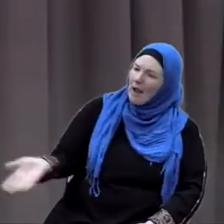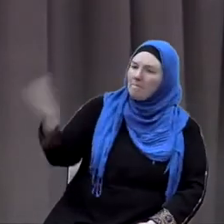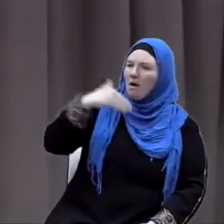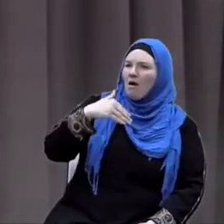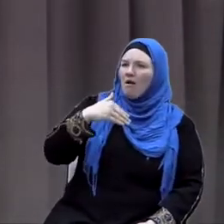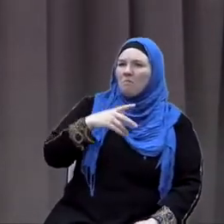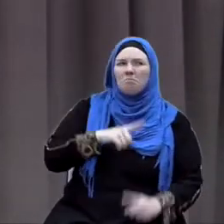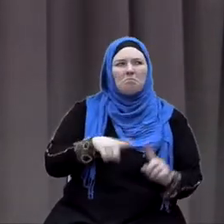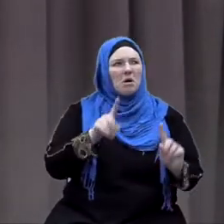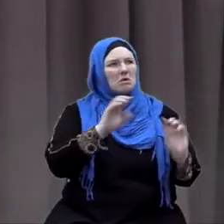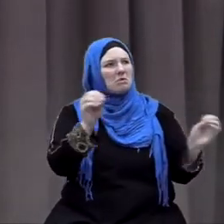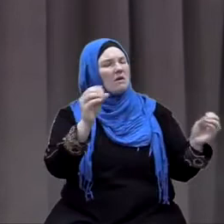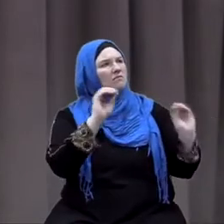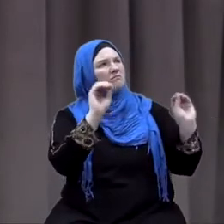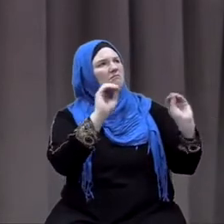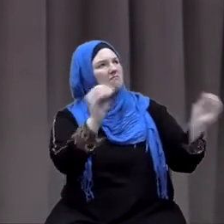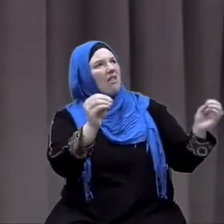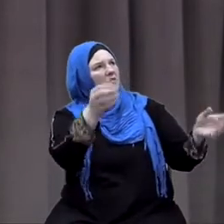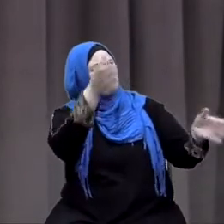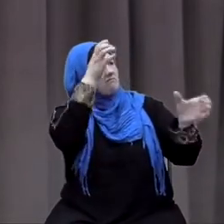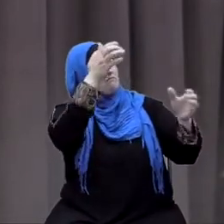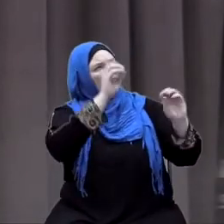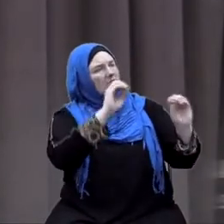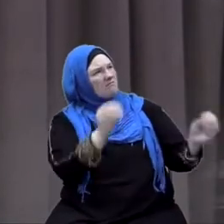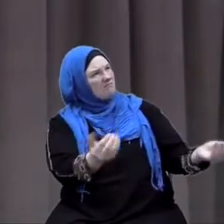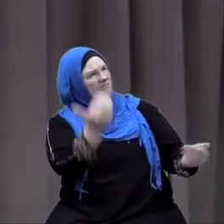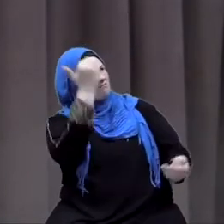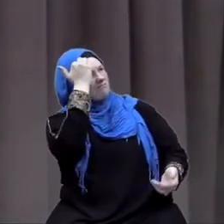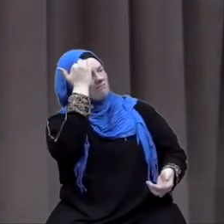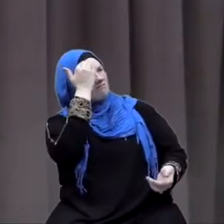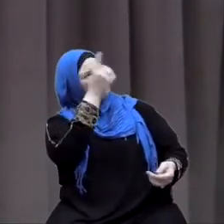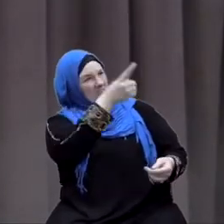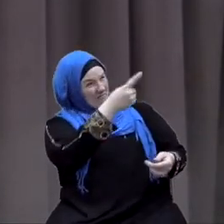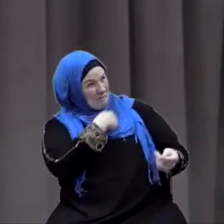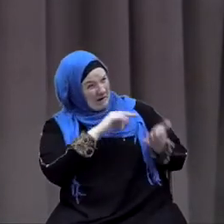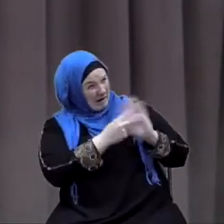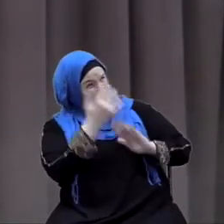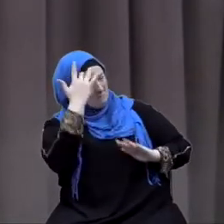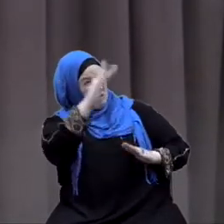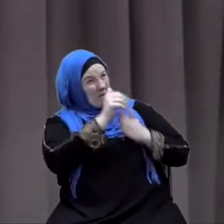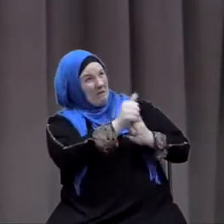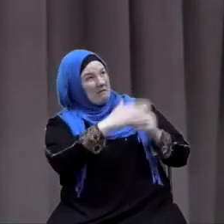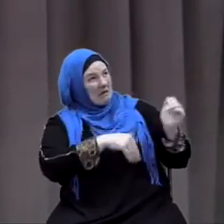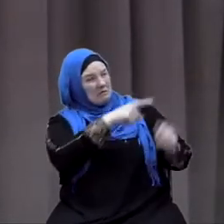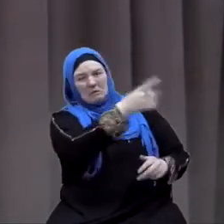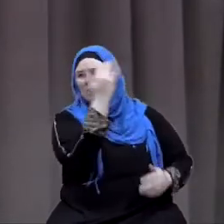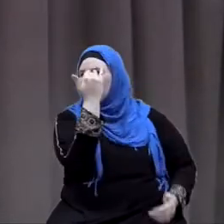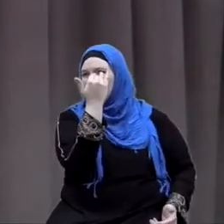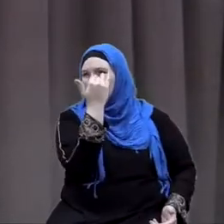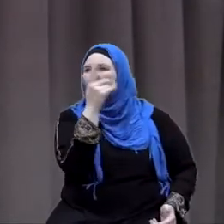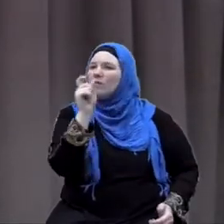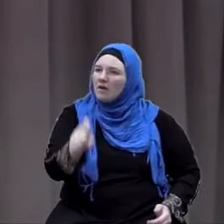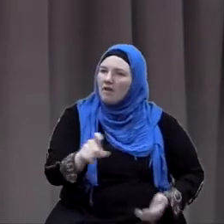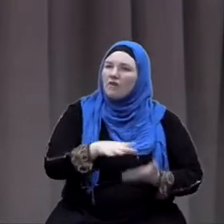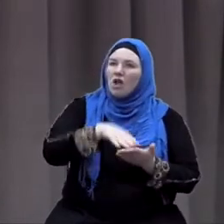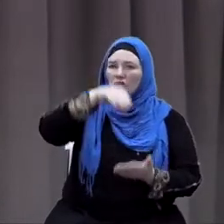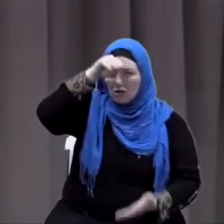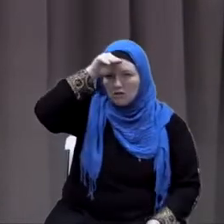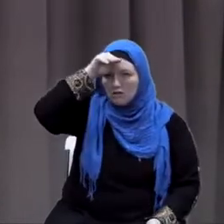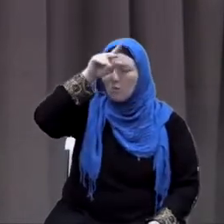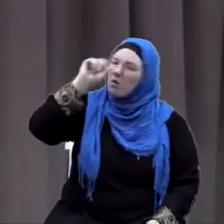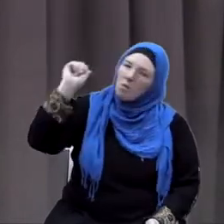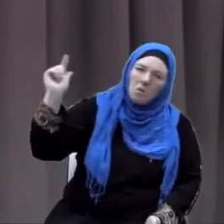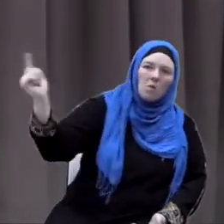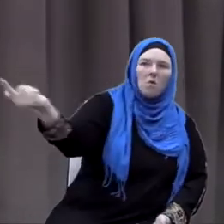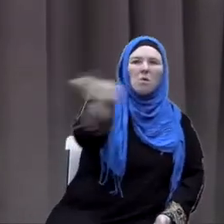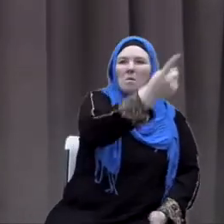your knowledge, a model in your life, and in your practice. So we all need to learn. We all need